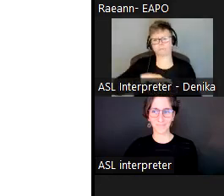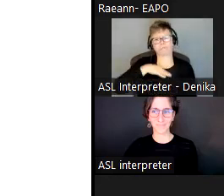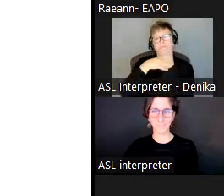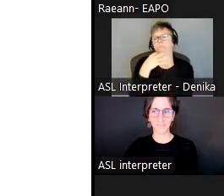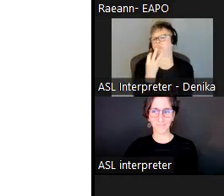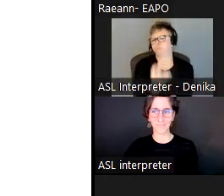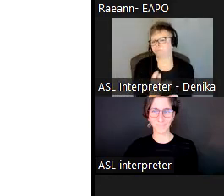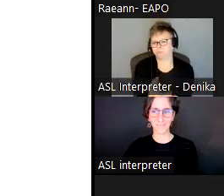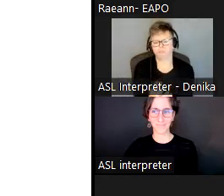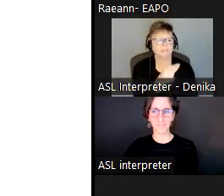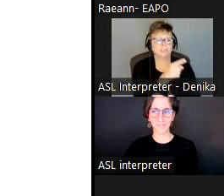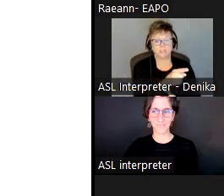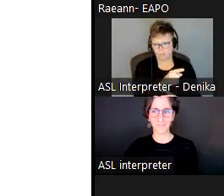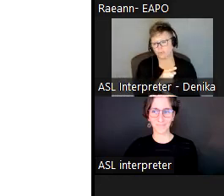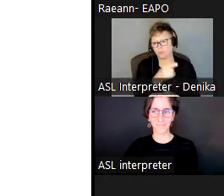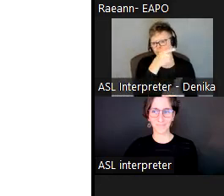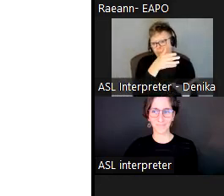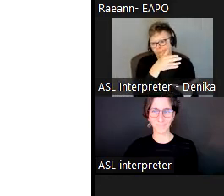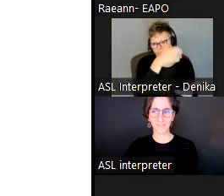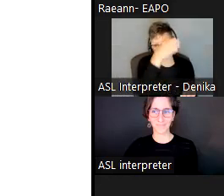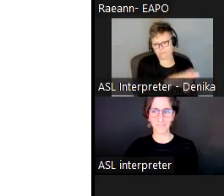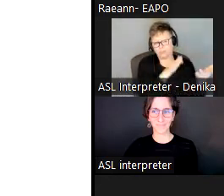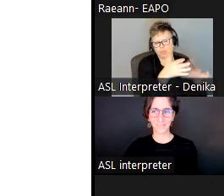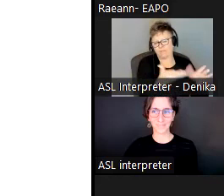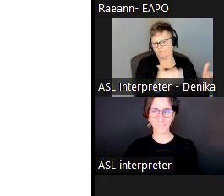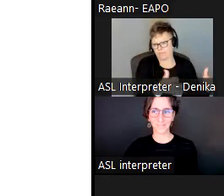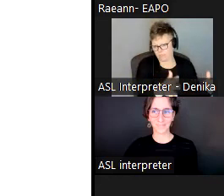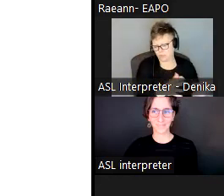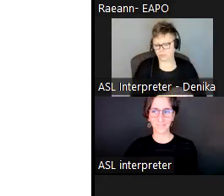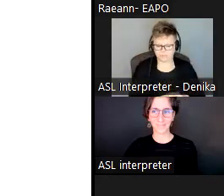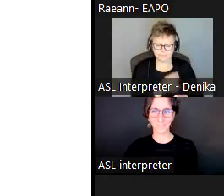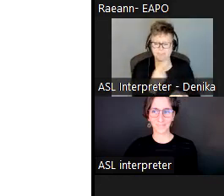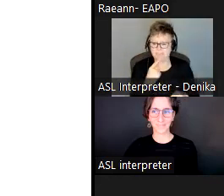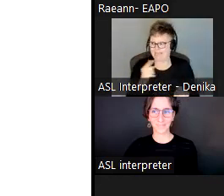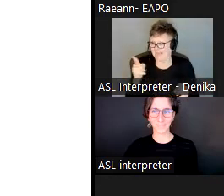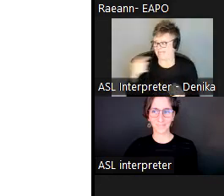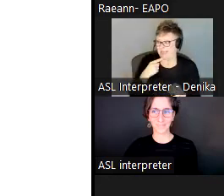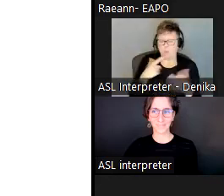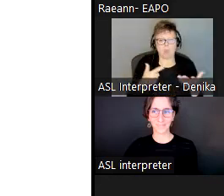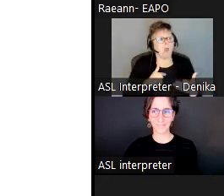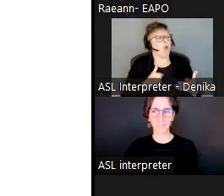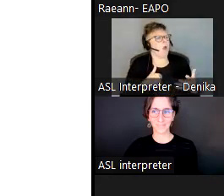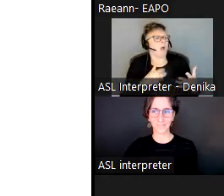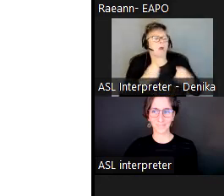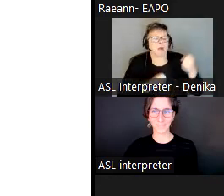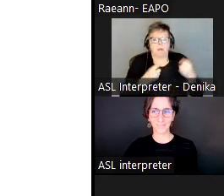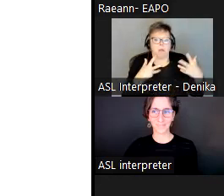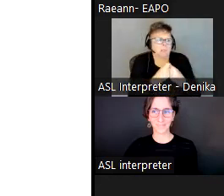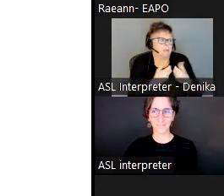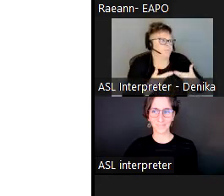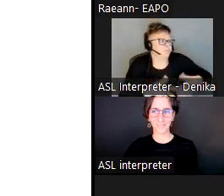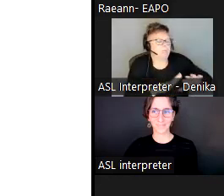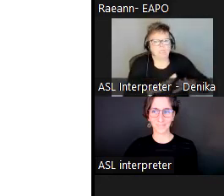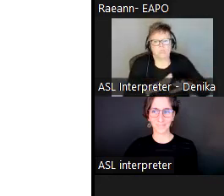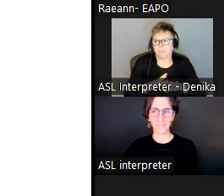was vulnerable. And he said that he got in a car accident and they stole his